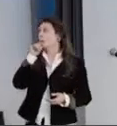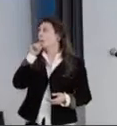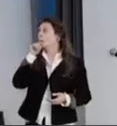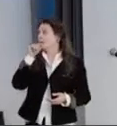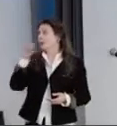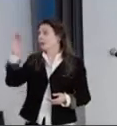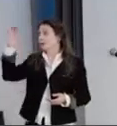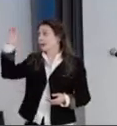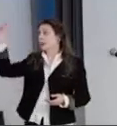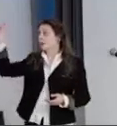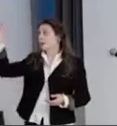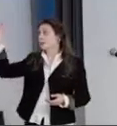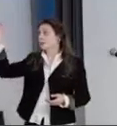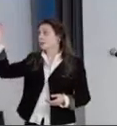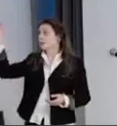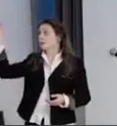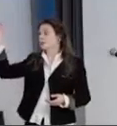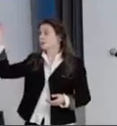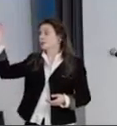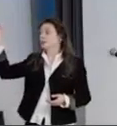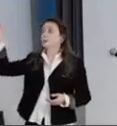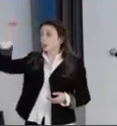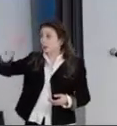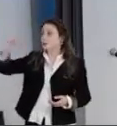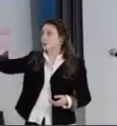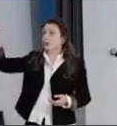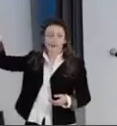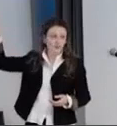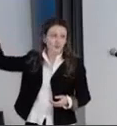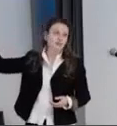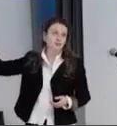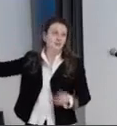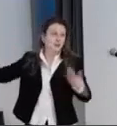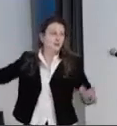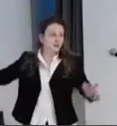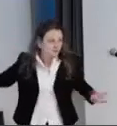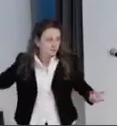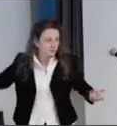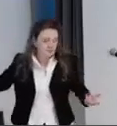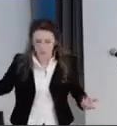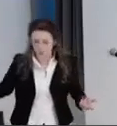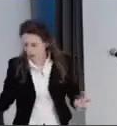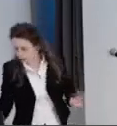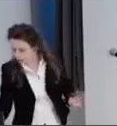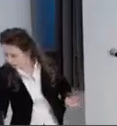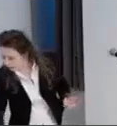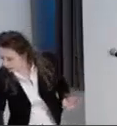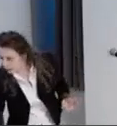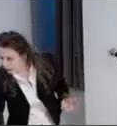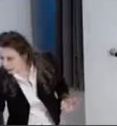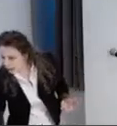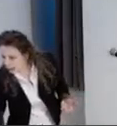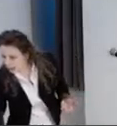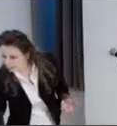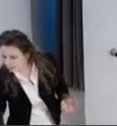know the elements to be, well, the natural kinds of these elements, namely mussel shells,